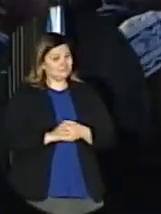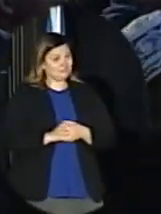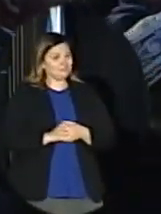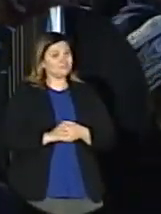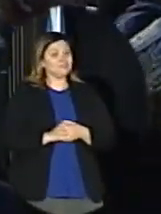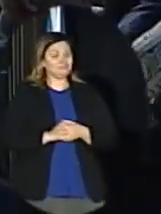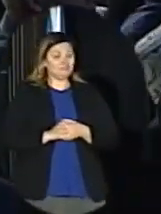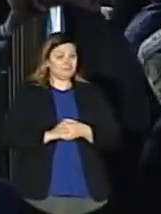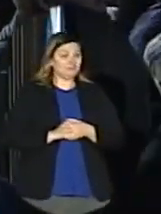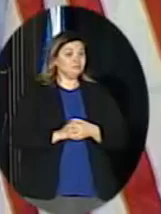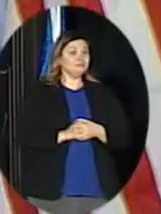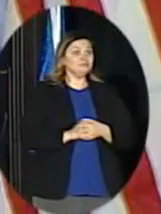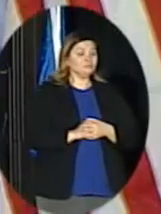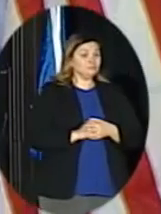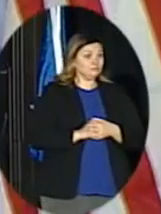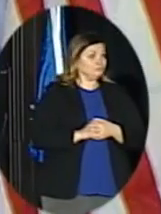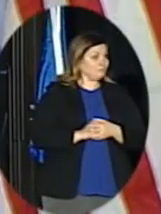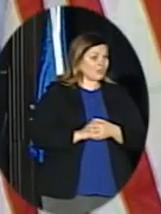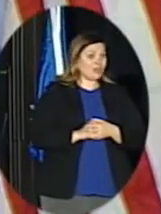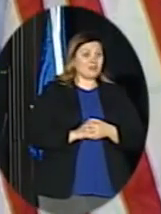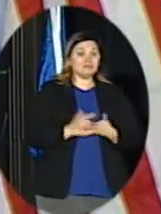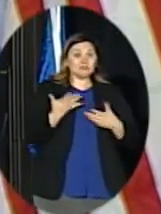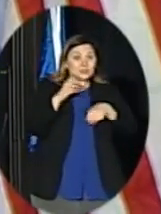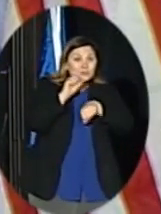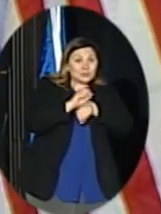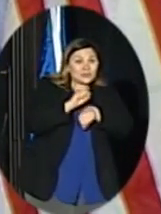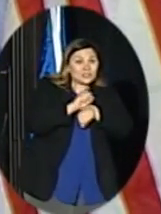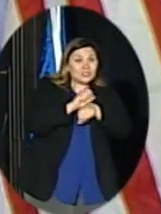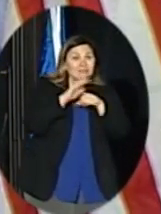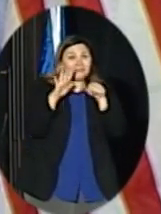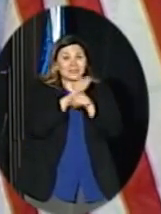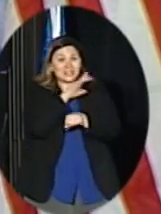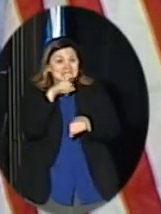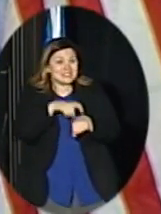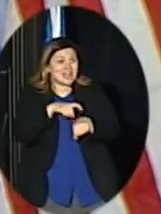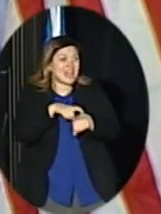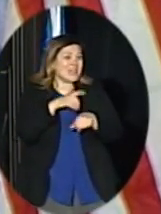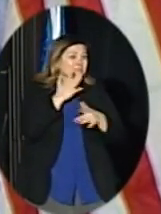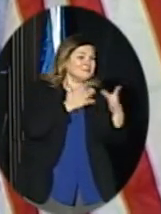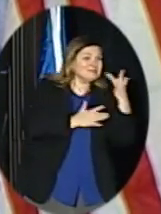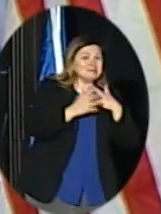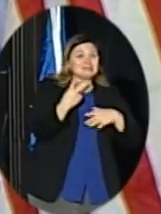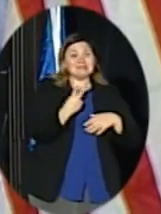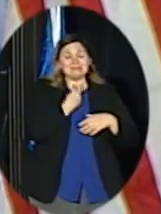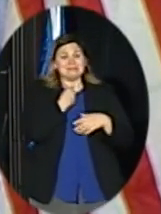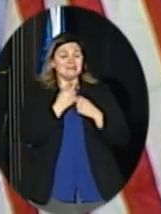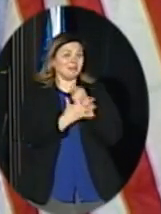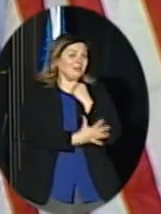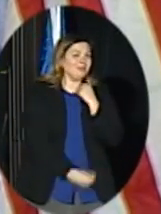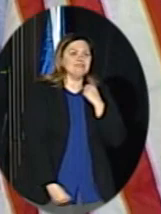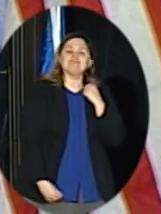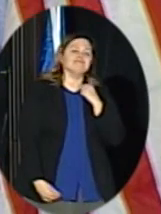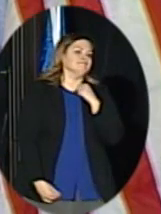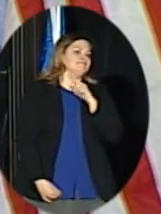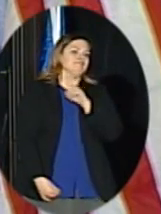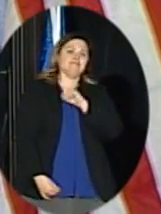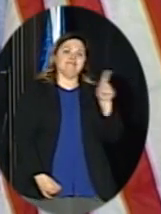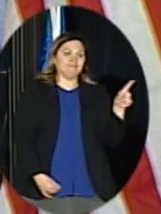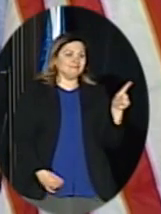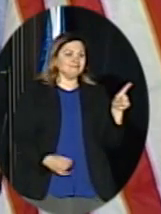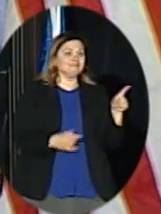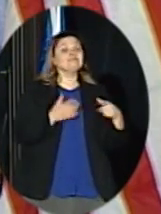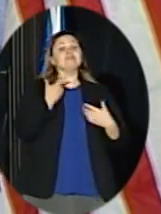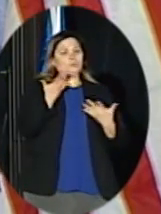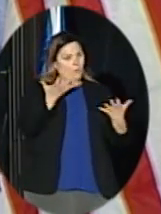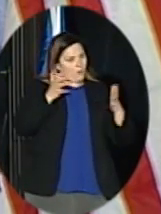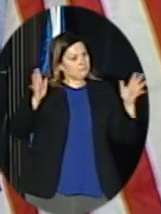And because no one who works full-time should ever be stuck living in poverty, I will work closely with our city council to raise the